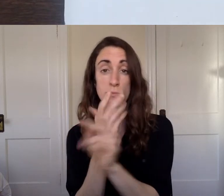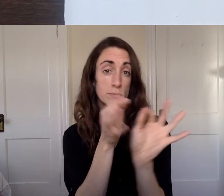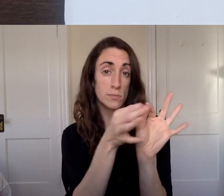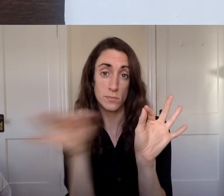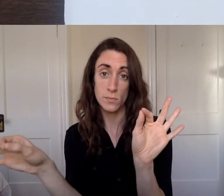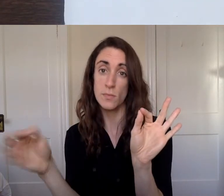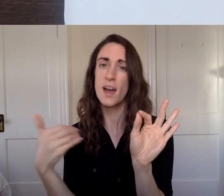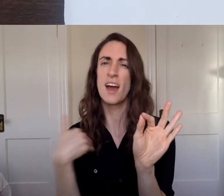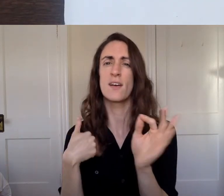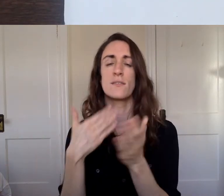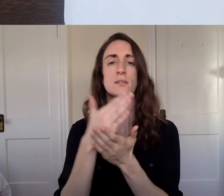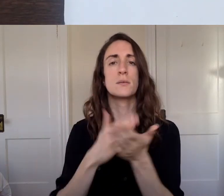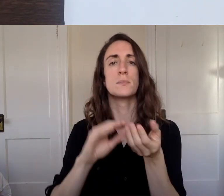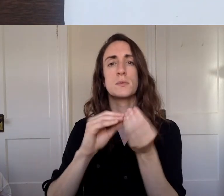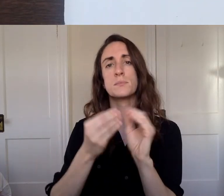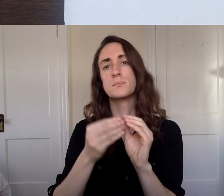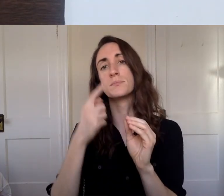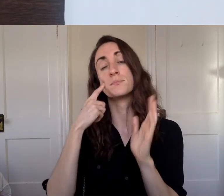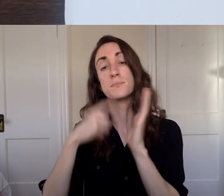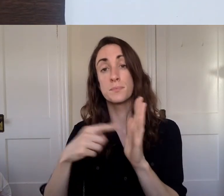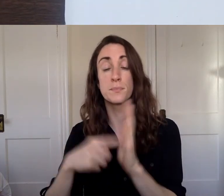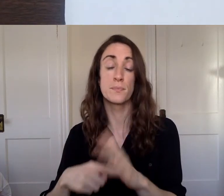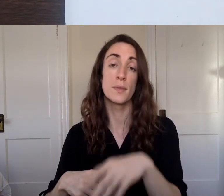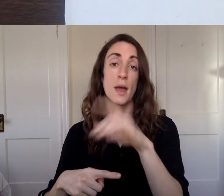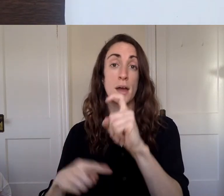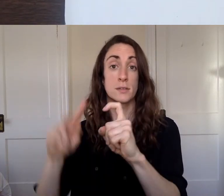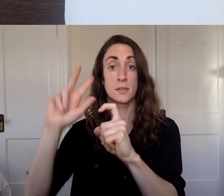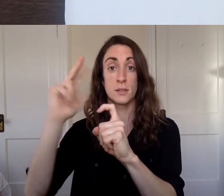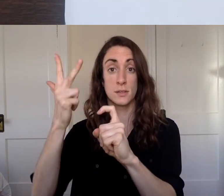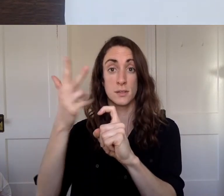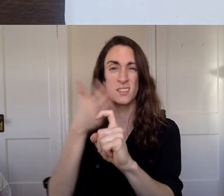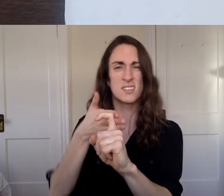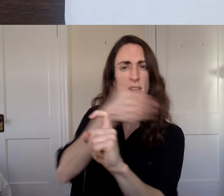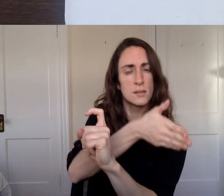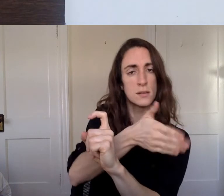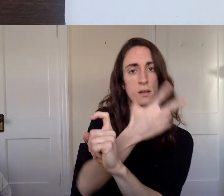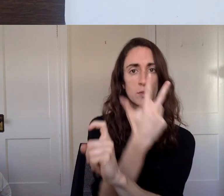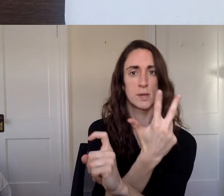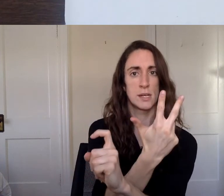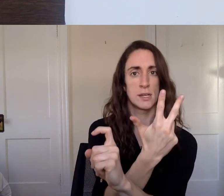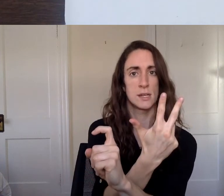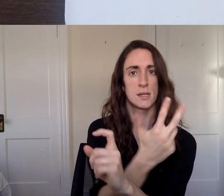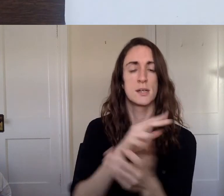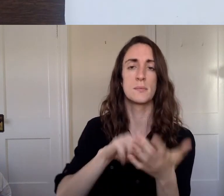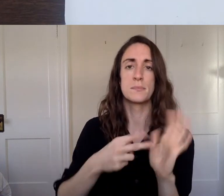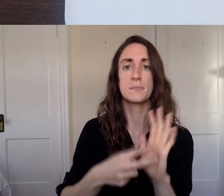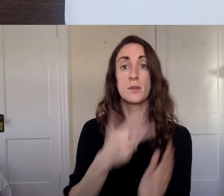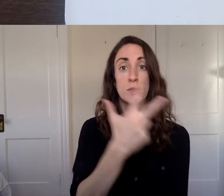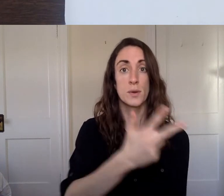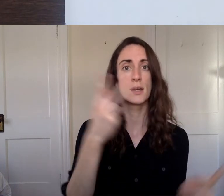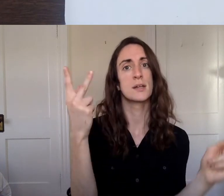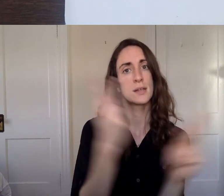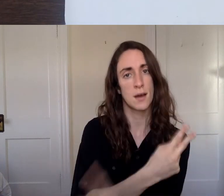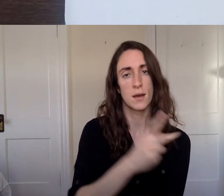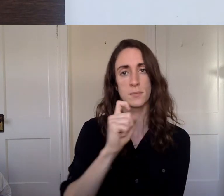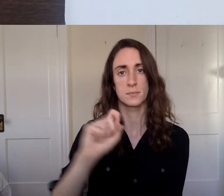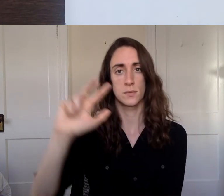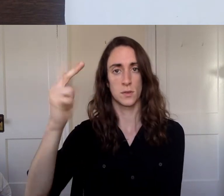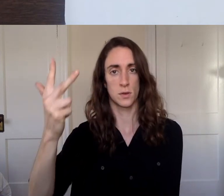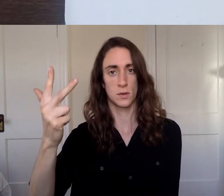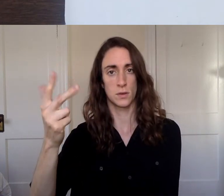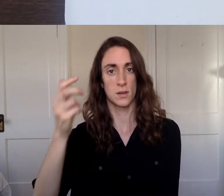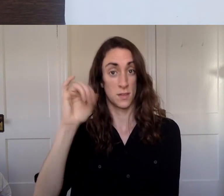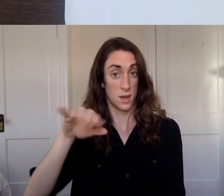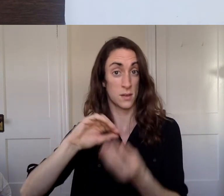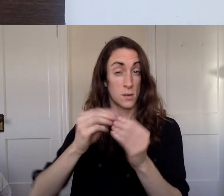Suppose that somewhere in these expressions of variable terms raised to various powers, there are also constant numbers multiplying these terms. For example,